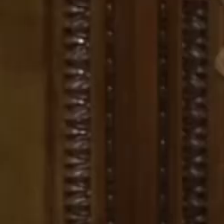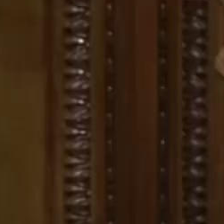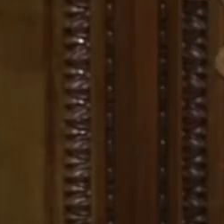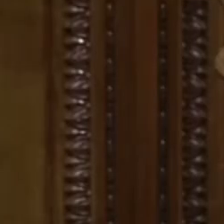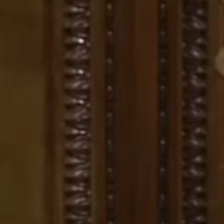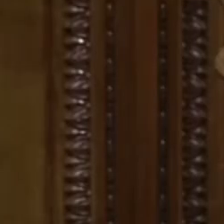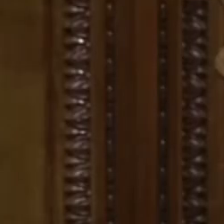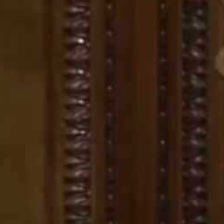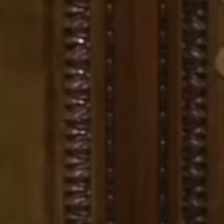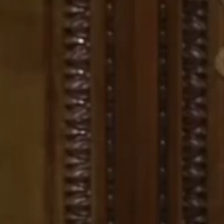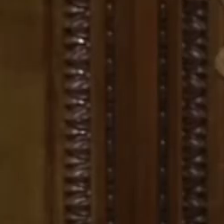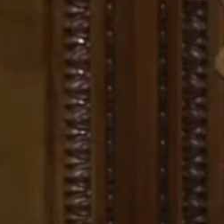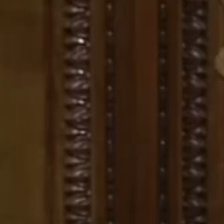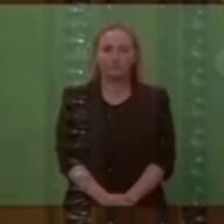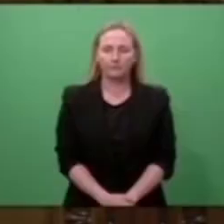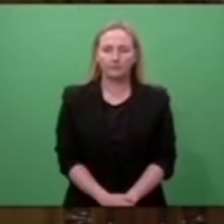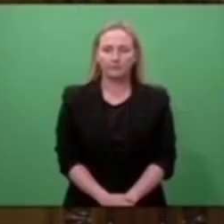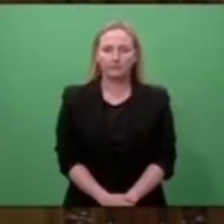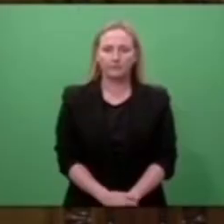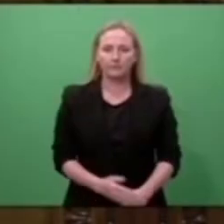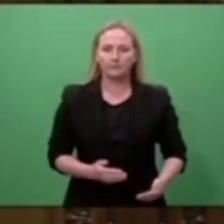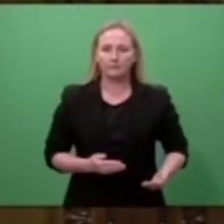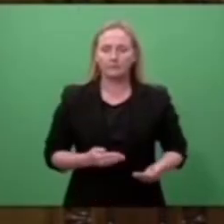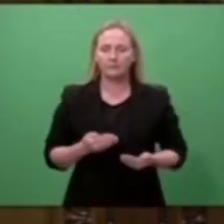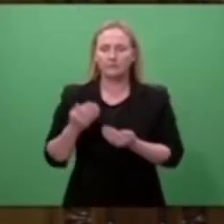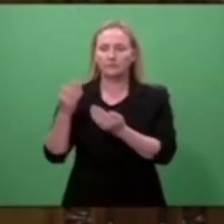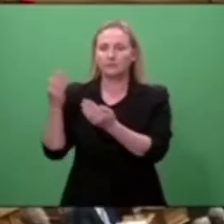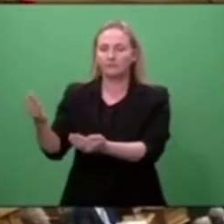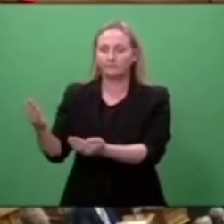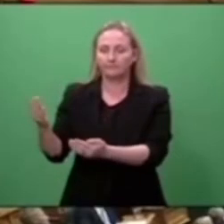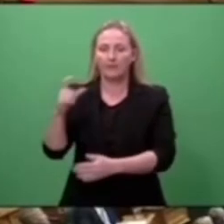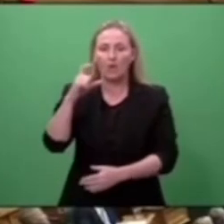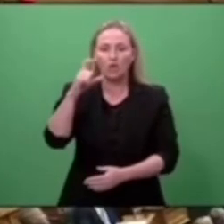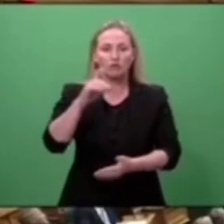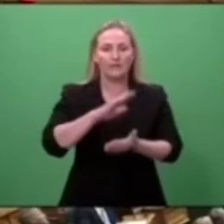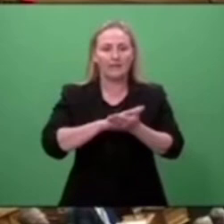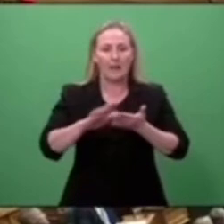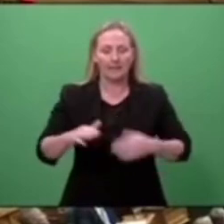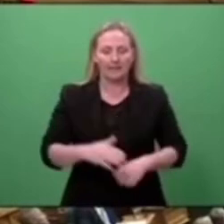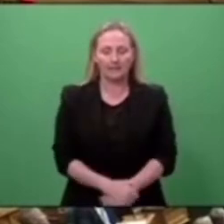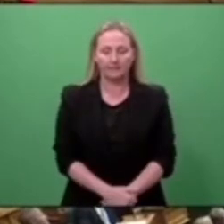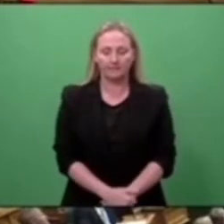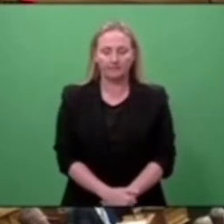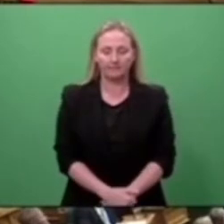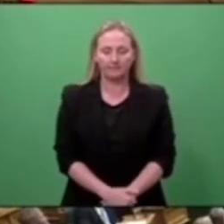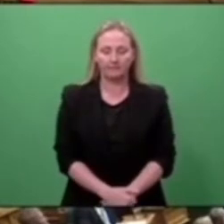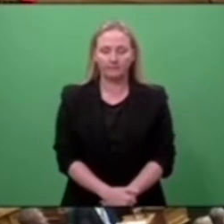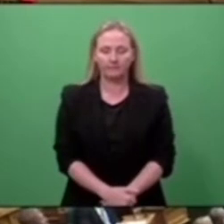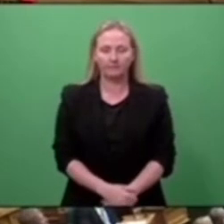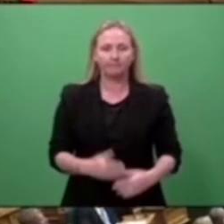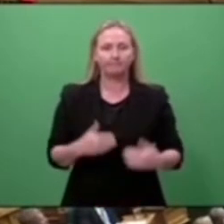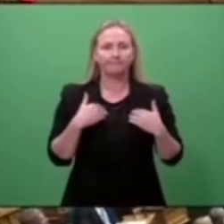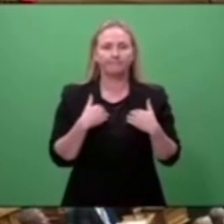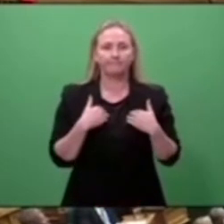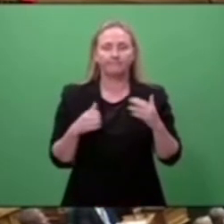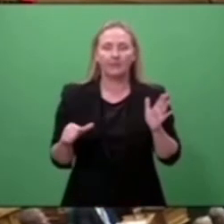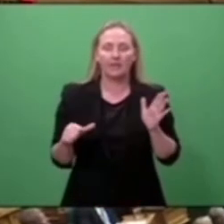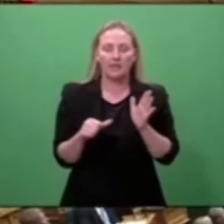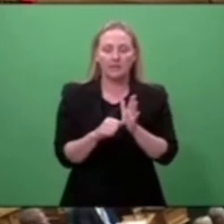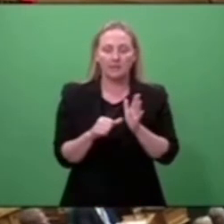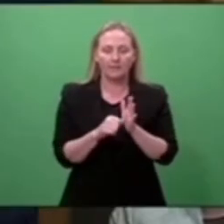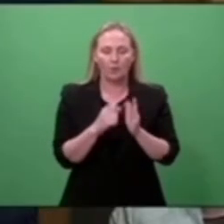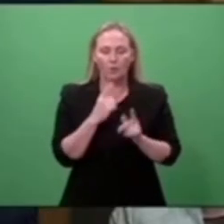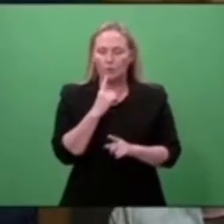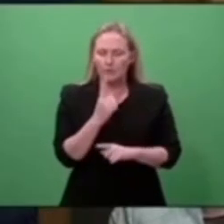call on the Right Honourable Chris Hipkins. Mr. Speaker, it's difficult to put into words what a huge and